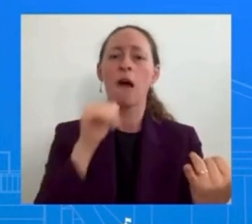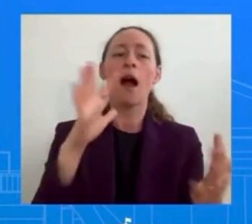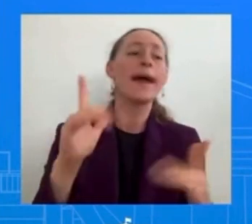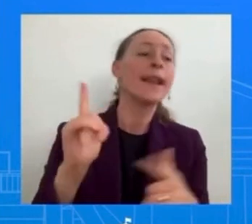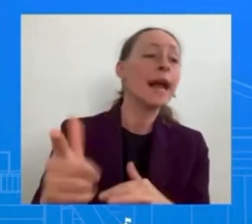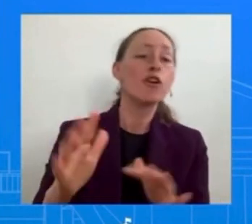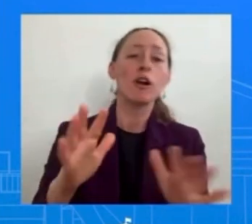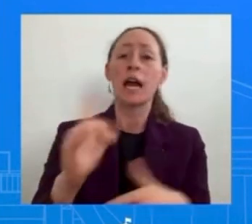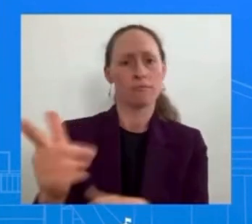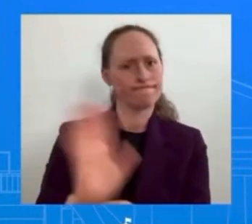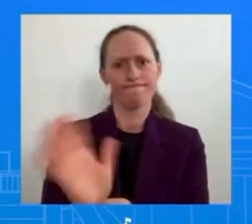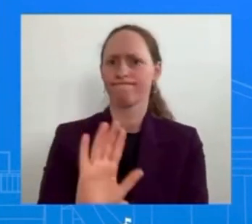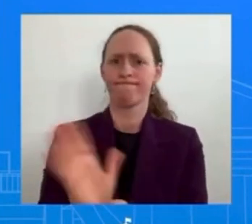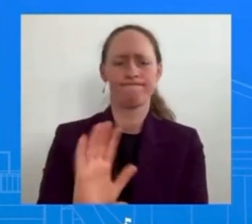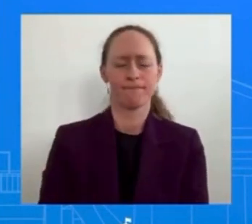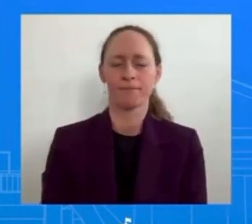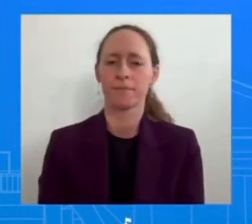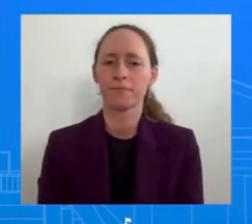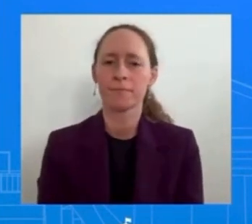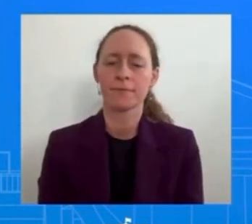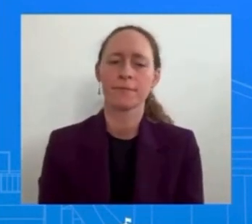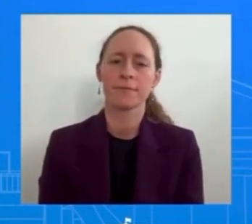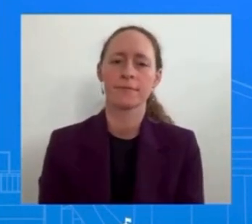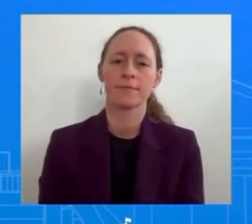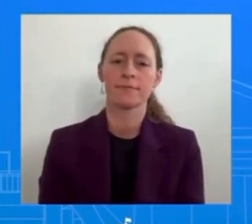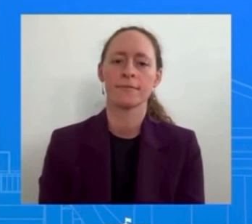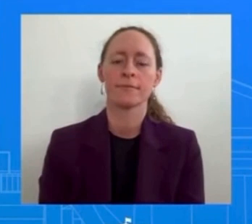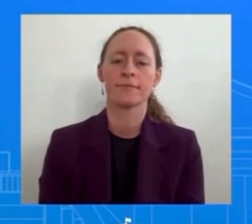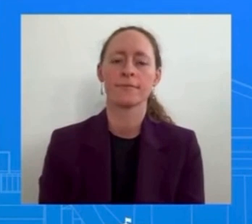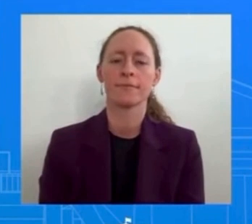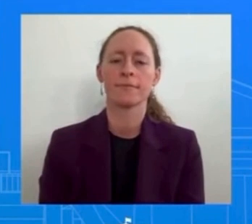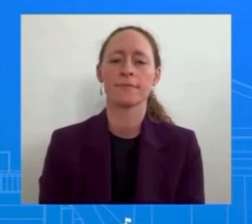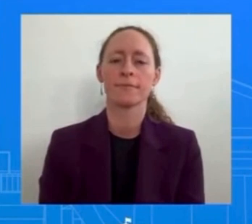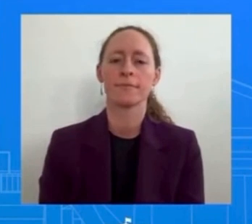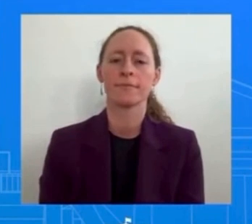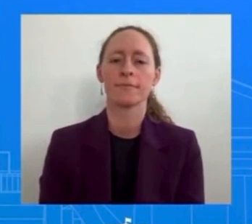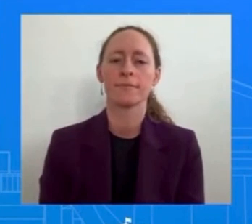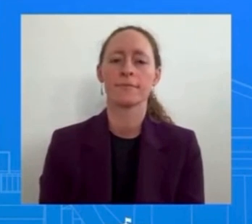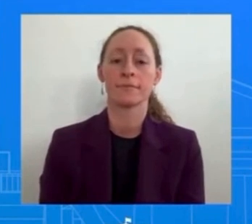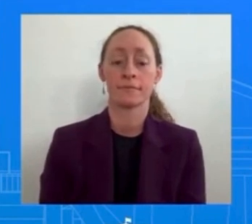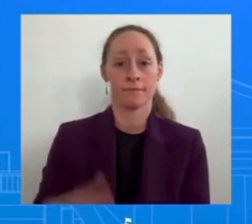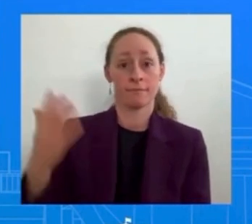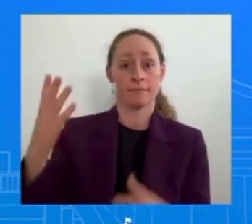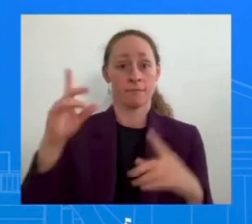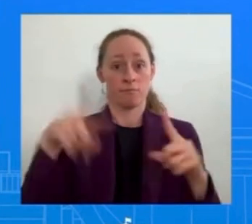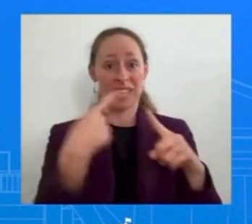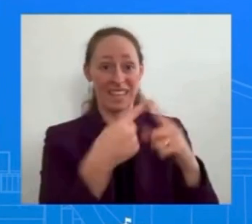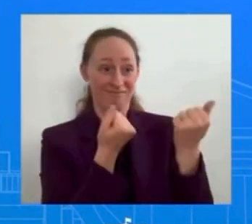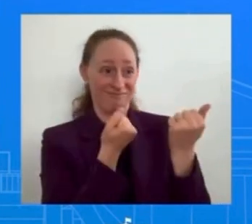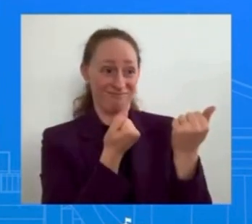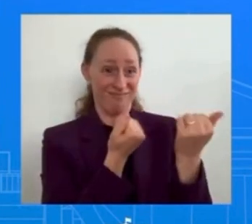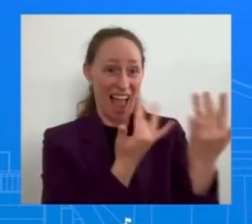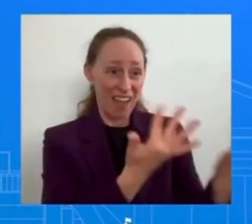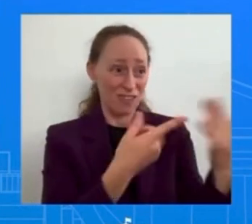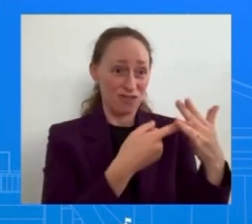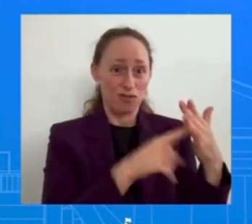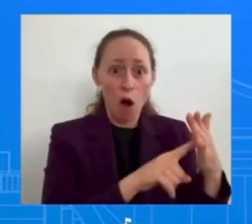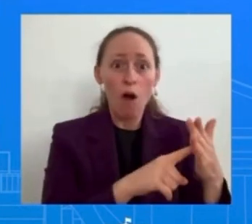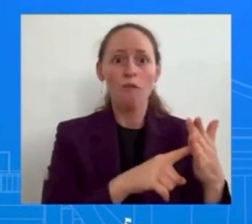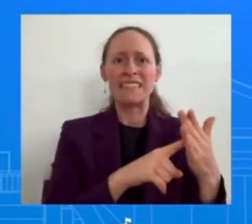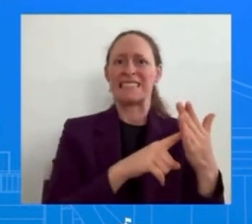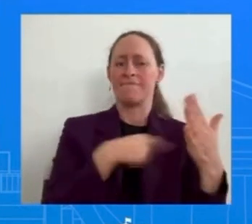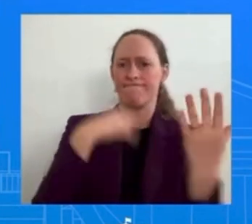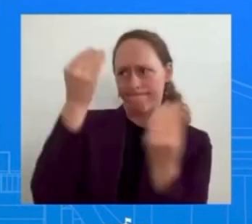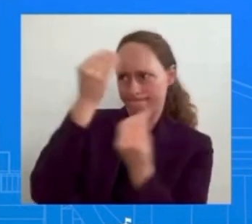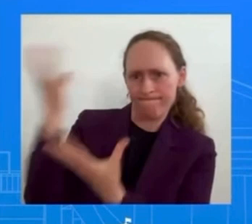about the fire, I have been in constant communication with President Biden to provide him real-time updates of the situation, both while I was